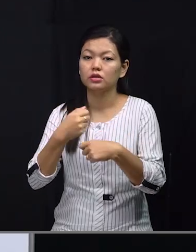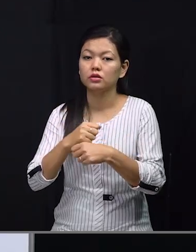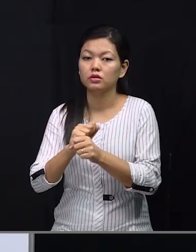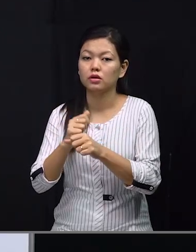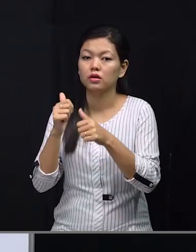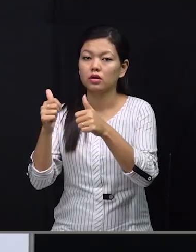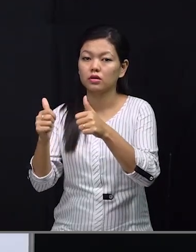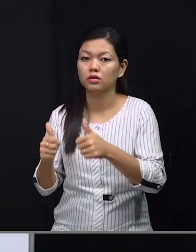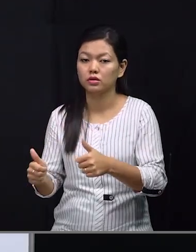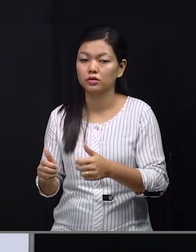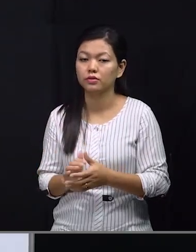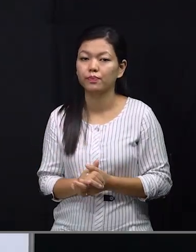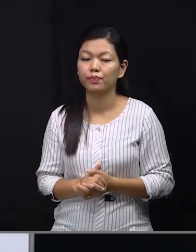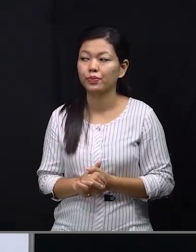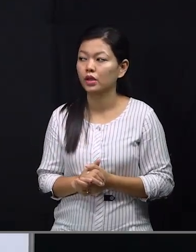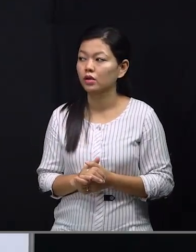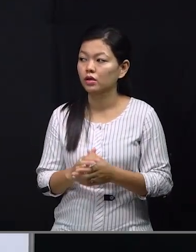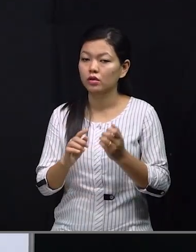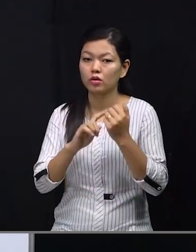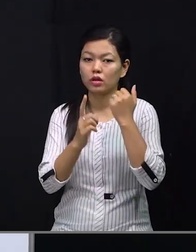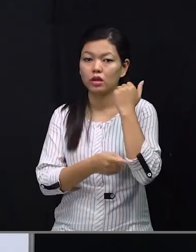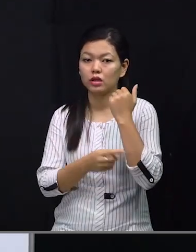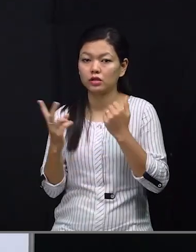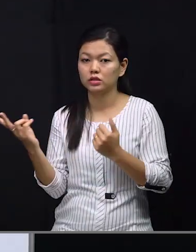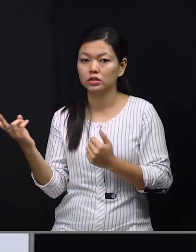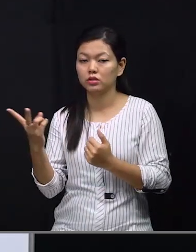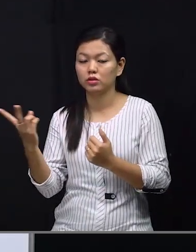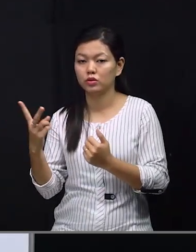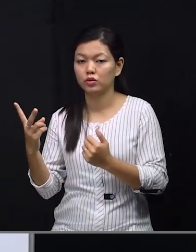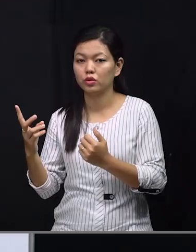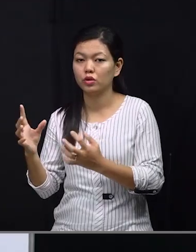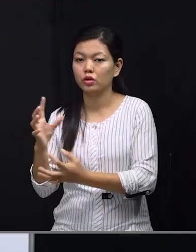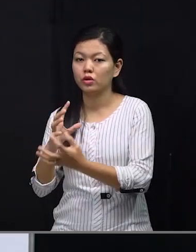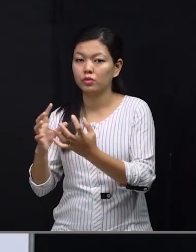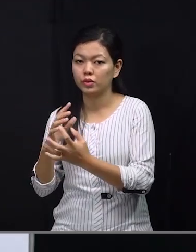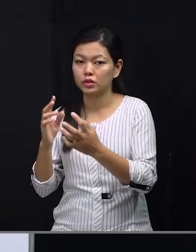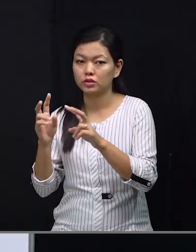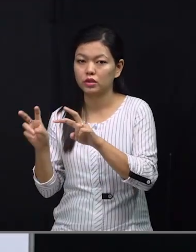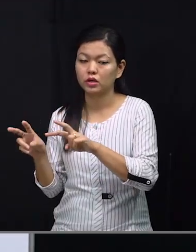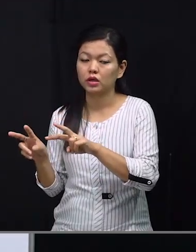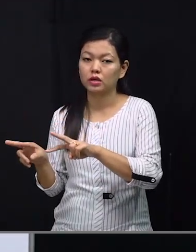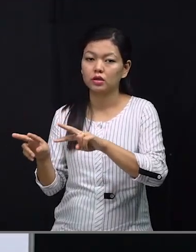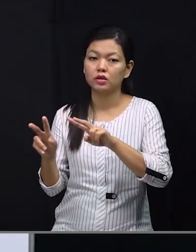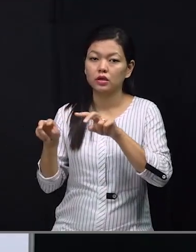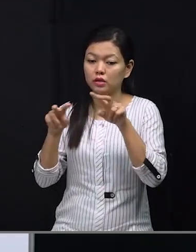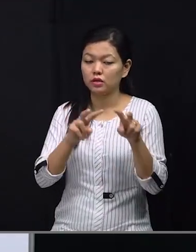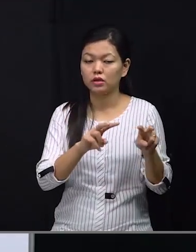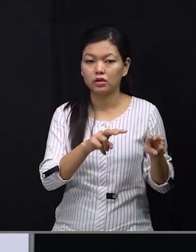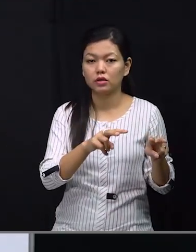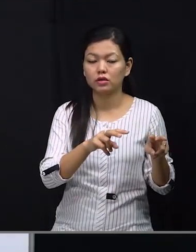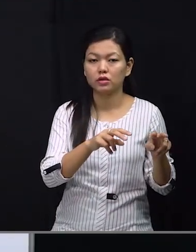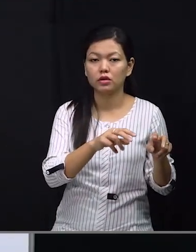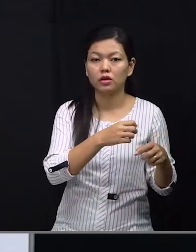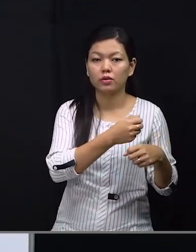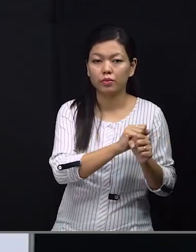can react together to give back the reactants. That means the reaction is reversible here. Therefore, in order to stop